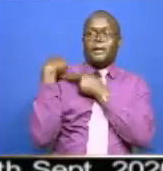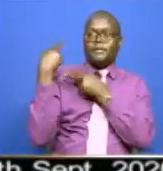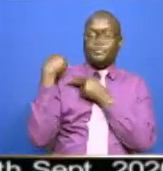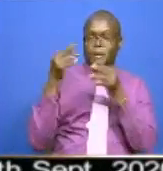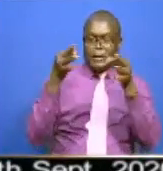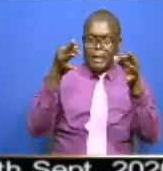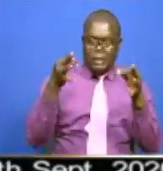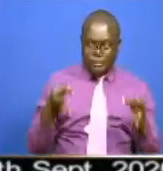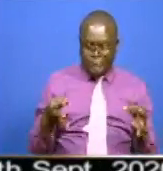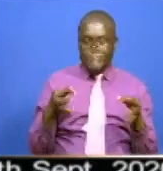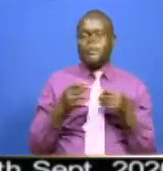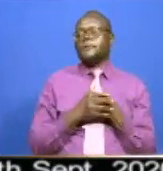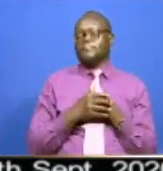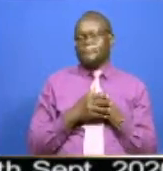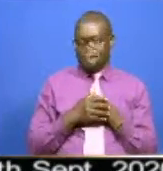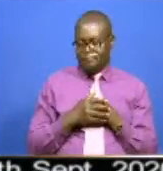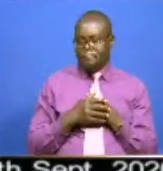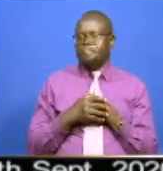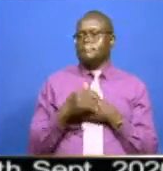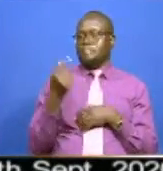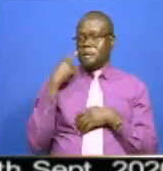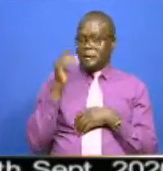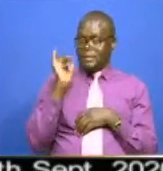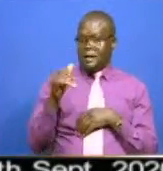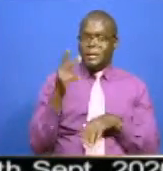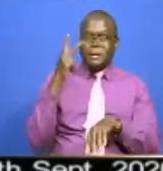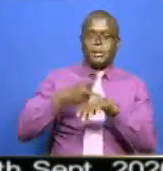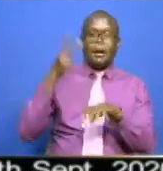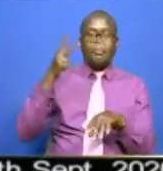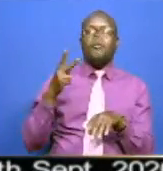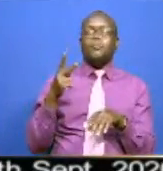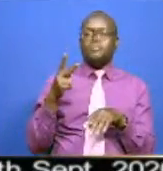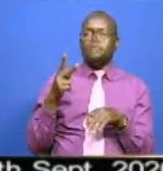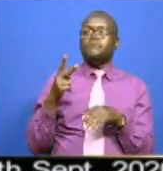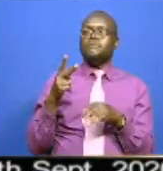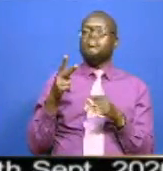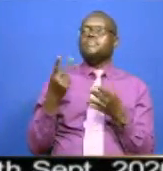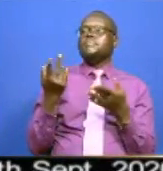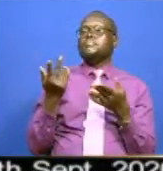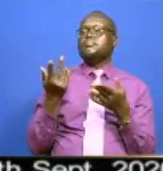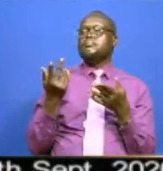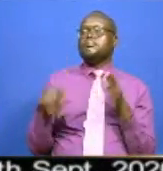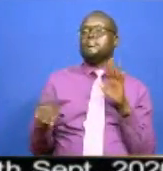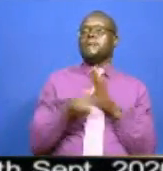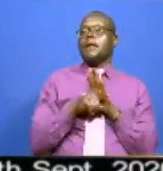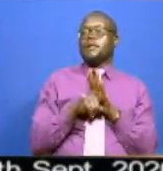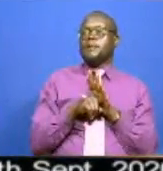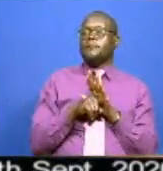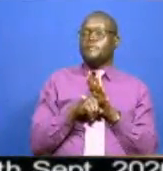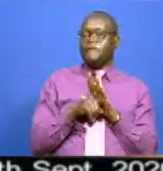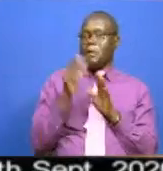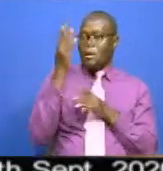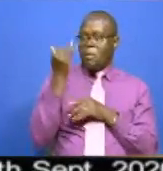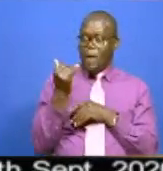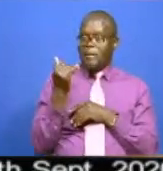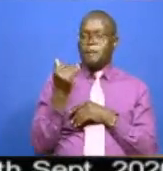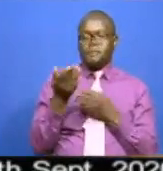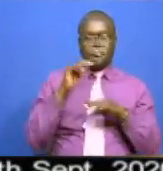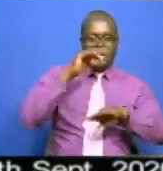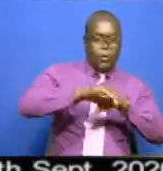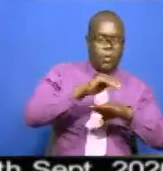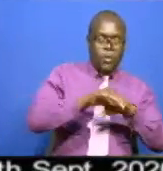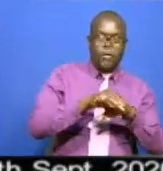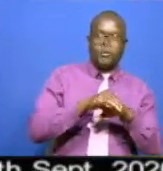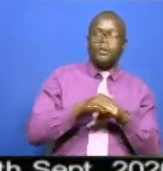accountability, I actually consider it a double-edged sword. Mr. Speaker, the reason why I'm saying that is because it might be a good thing to